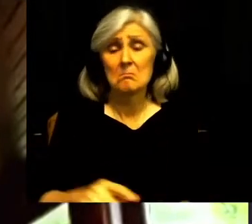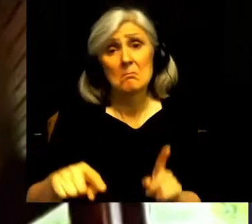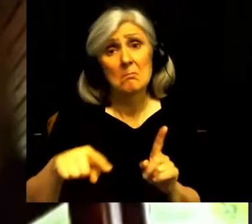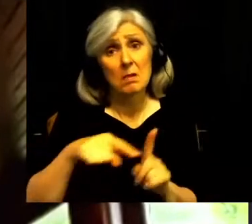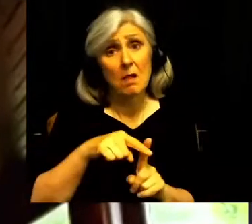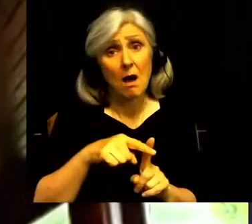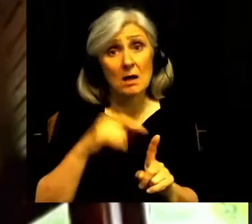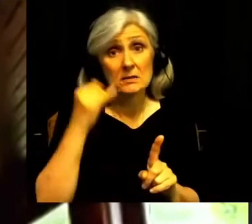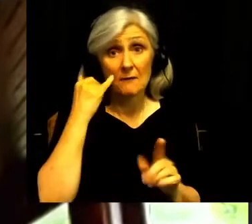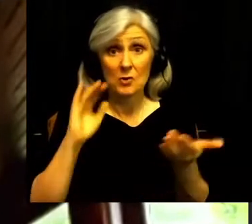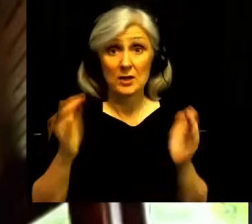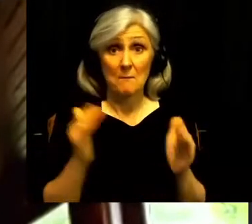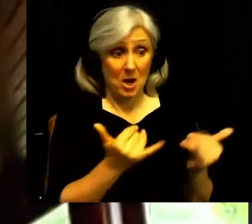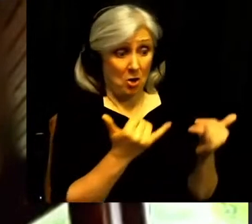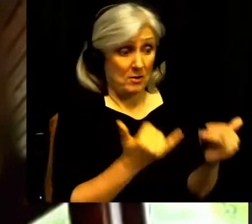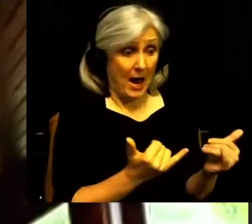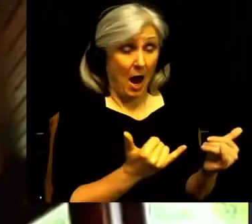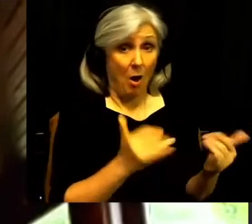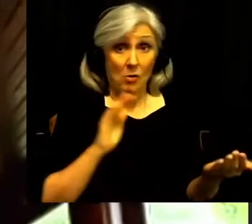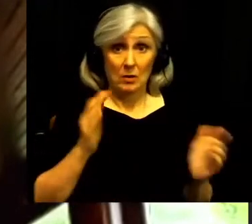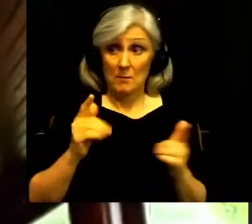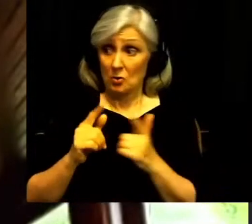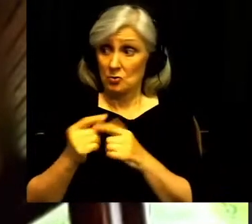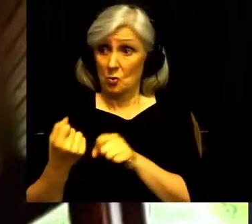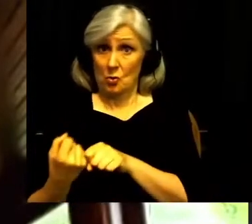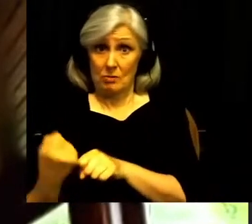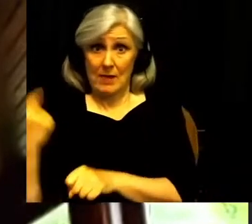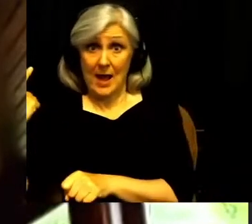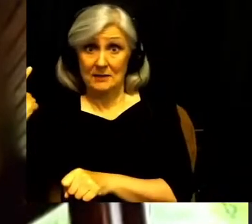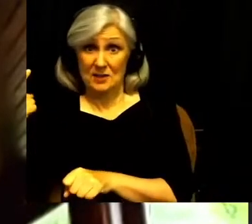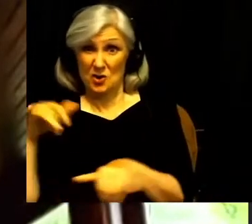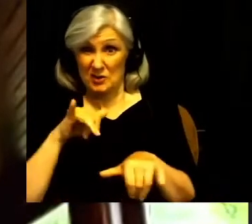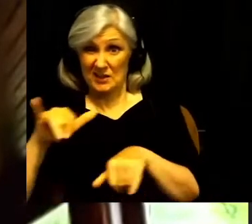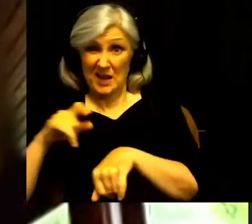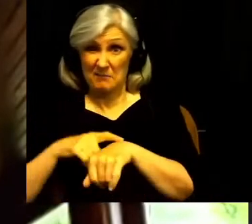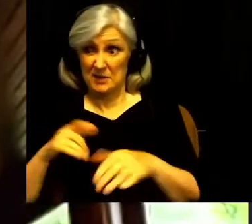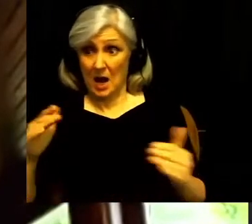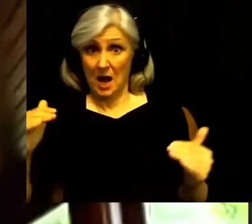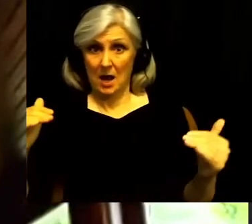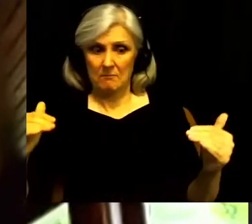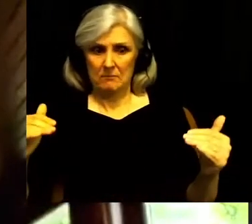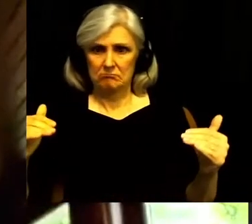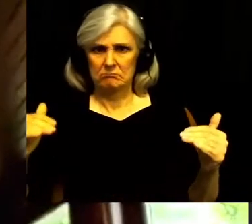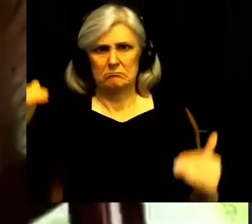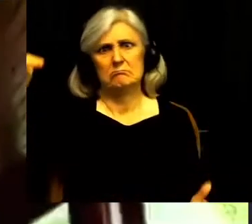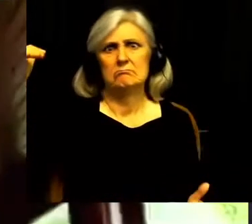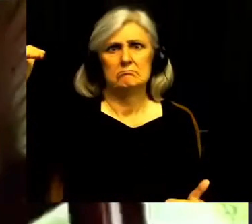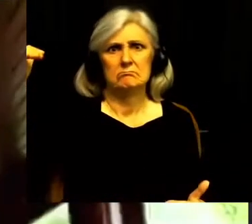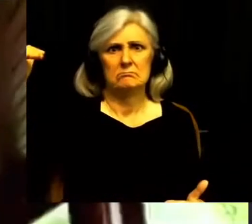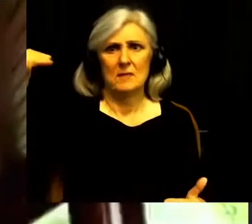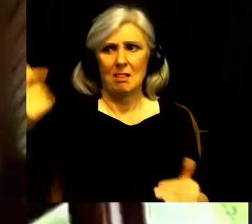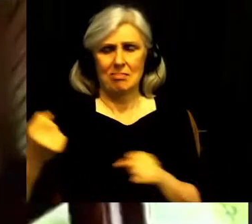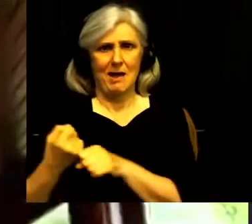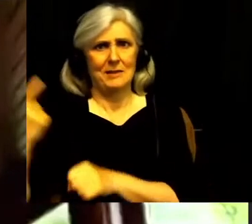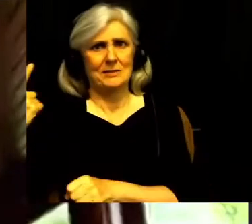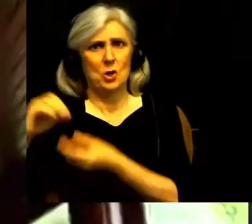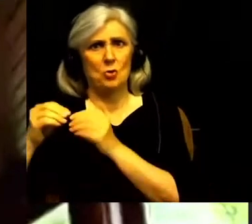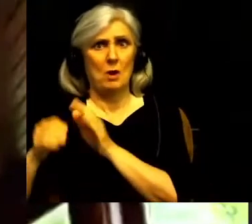time last year, in many ways, we're in the best place we've been in a long time.